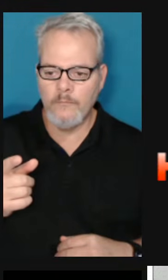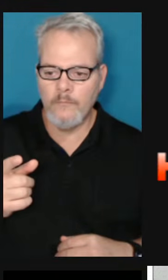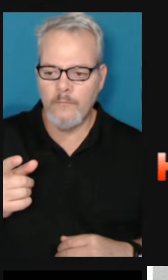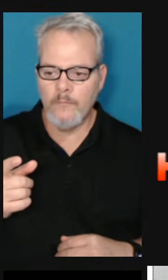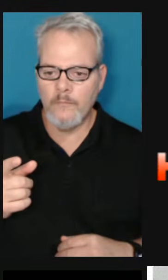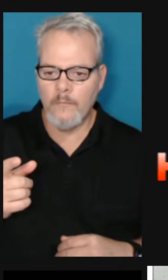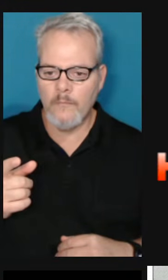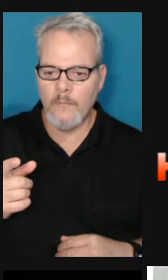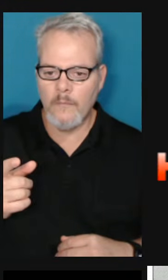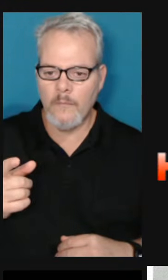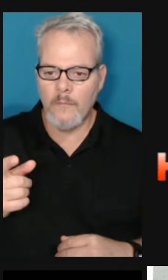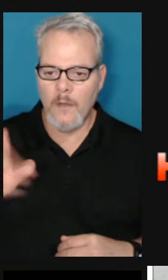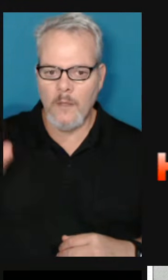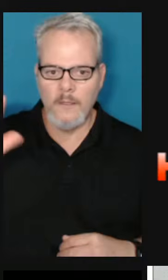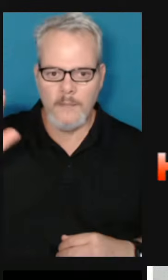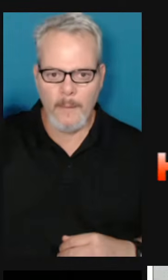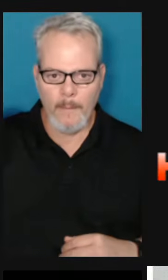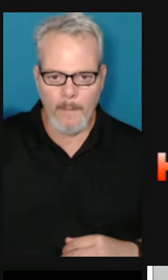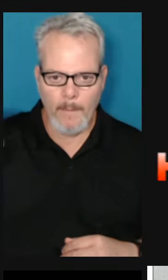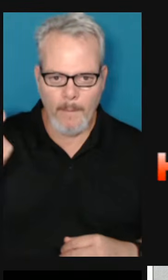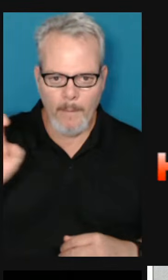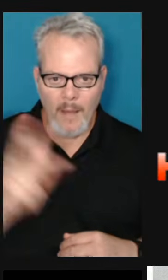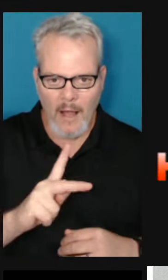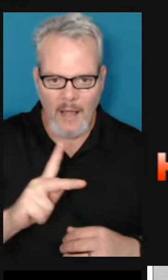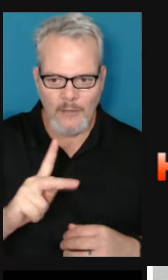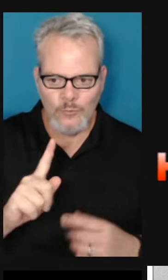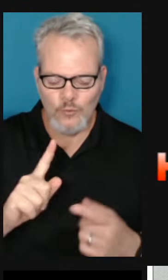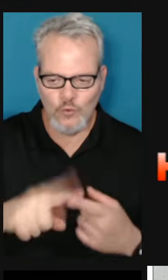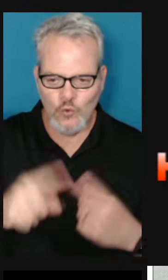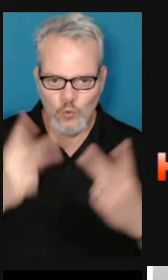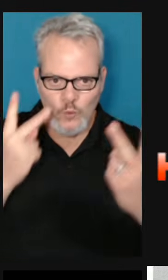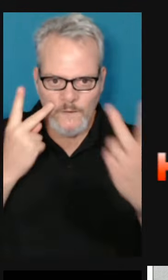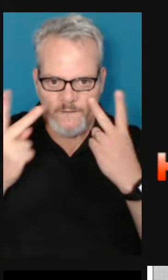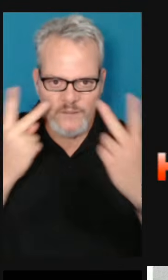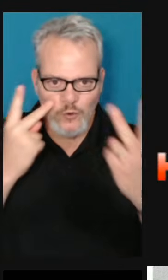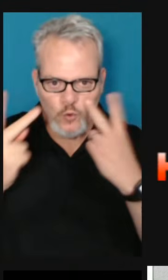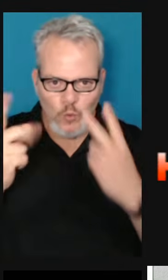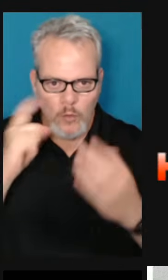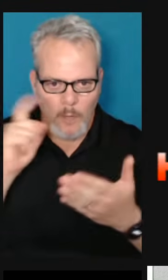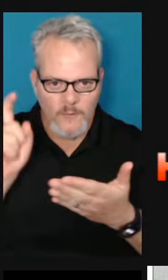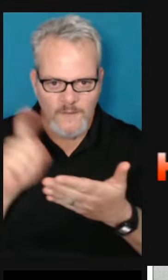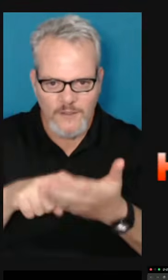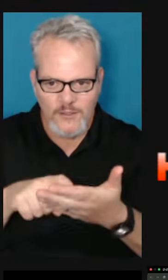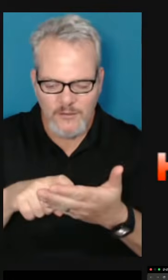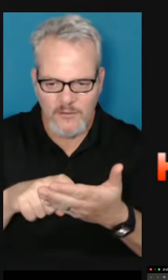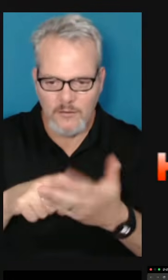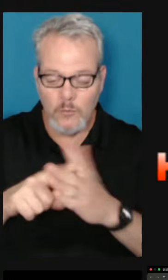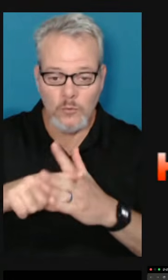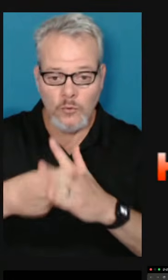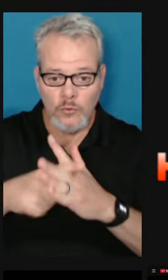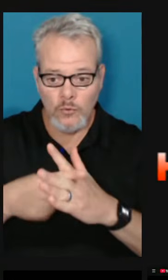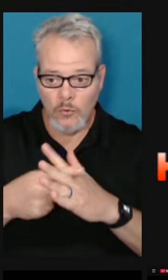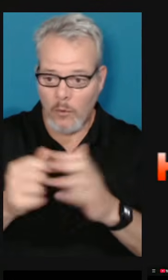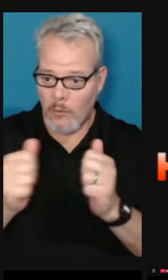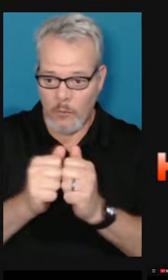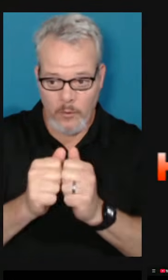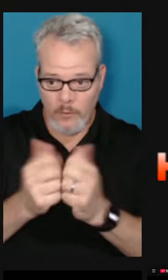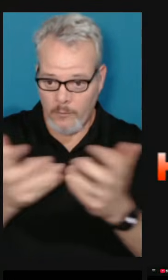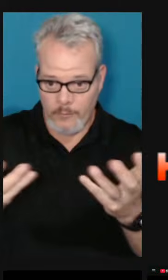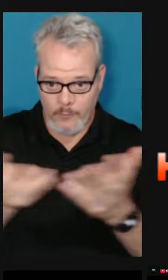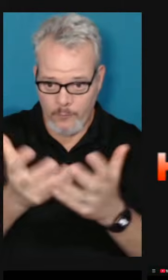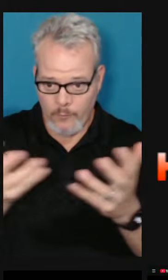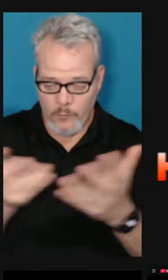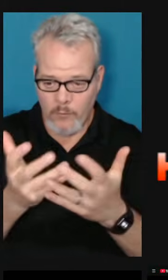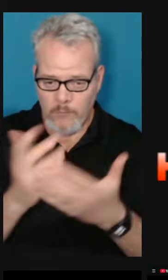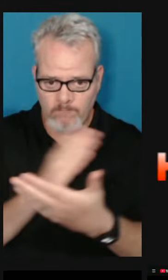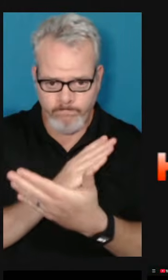come back to the visual observations. So that's what we'll do next here. And I'll start off just by panning us through with the